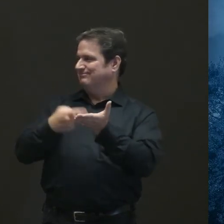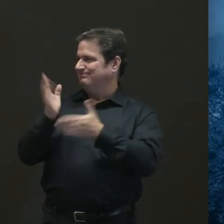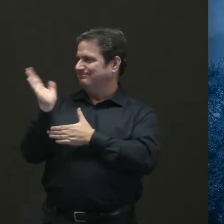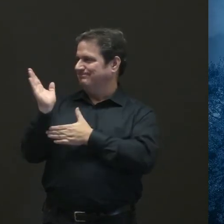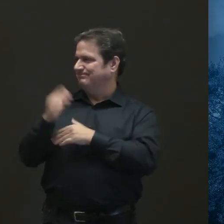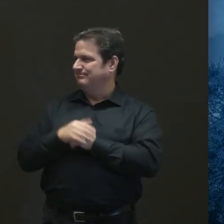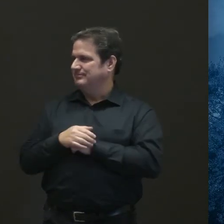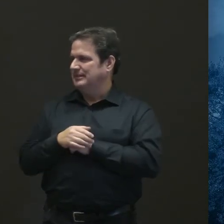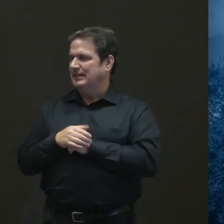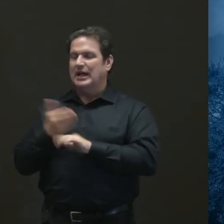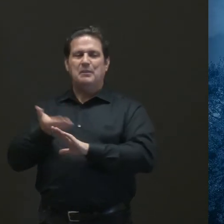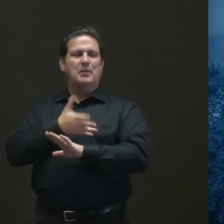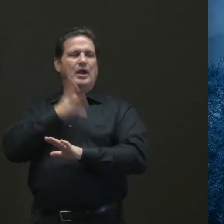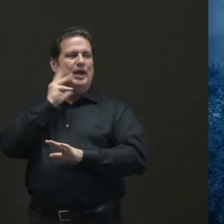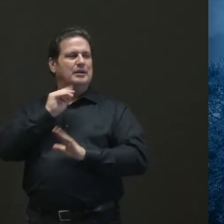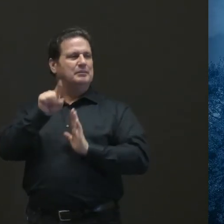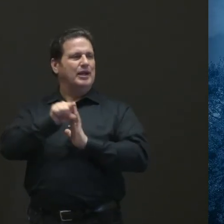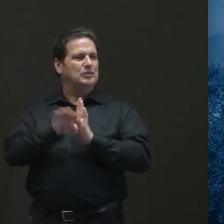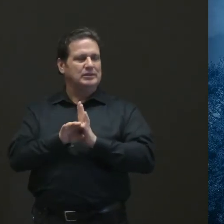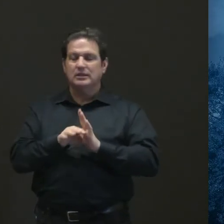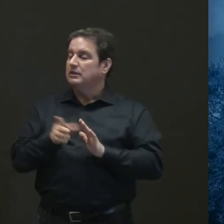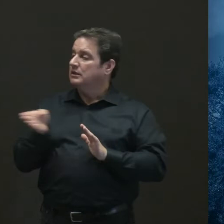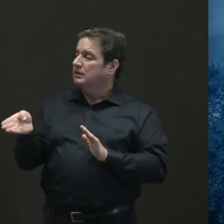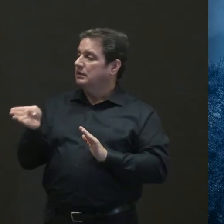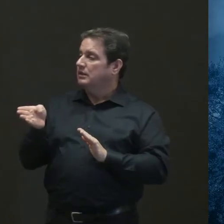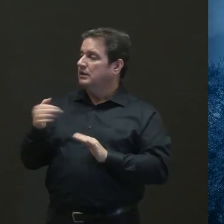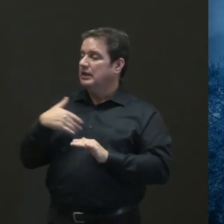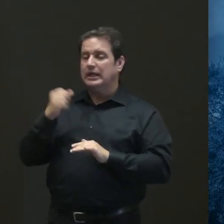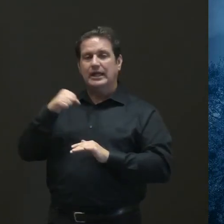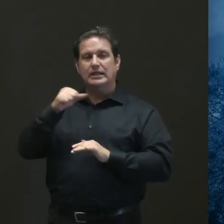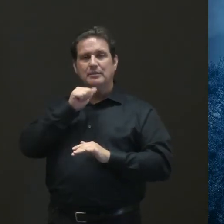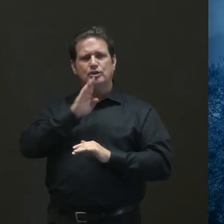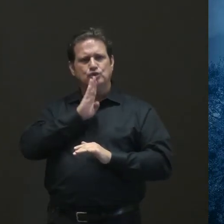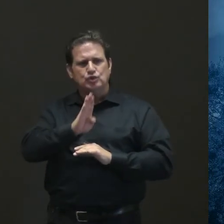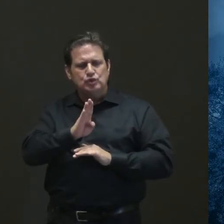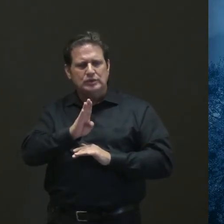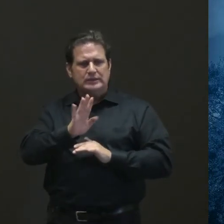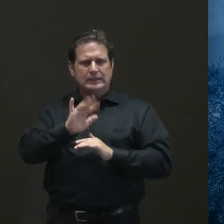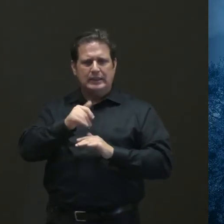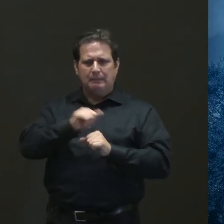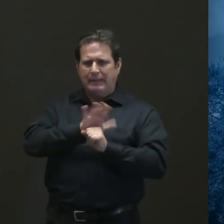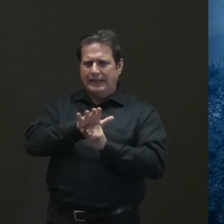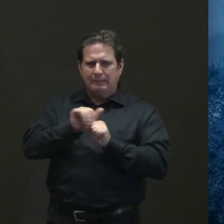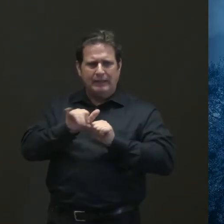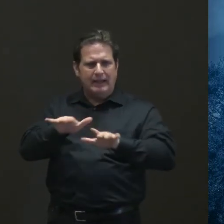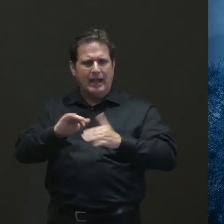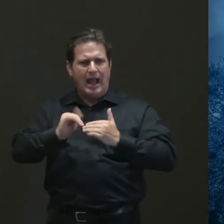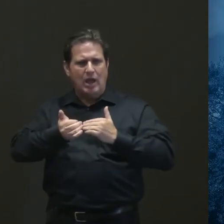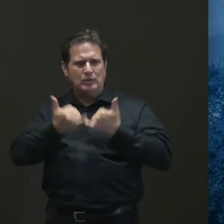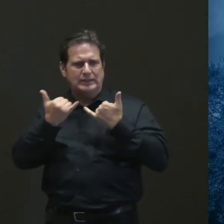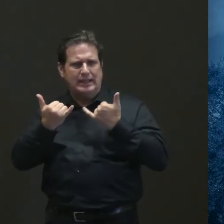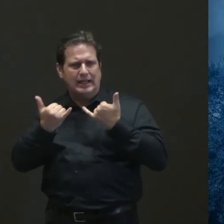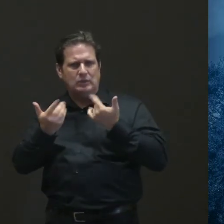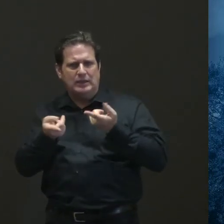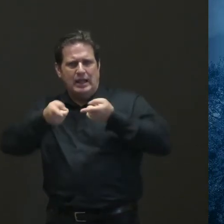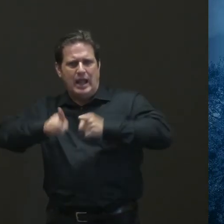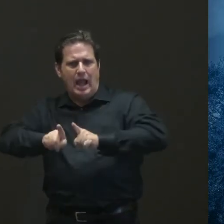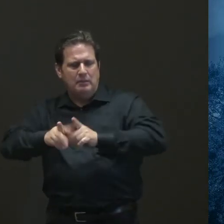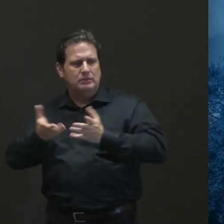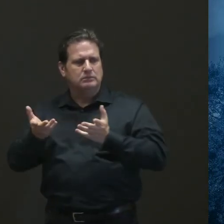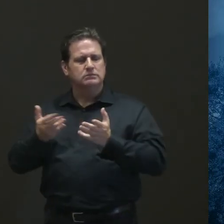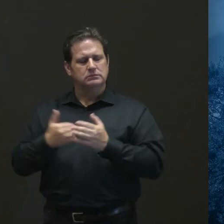Calling on some prior background experience. So yes, I was not sure, given the pandemic, what today would bring. And